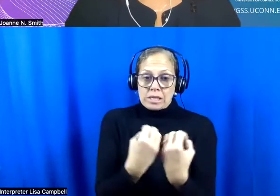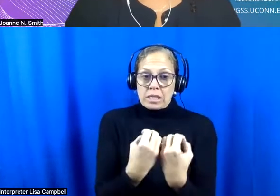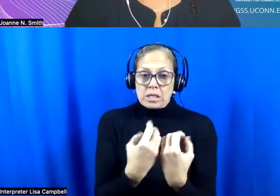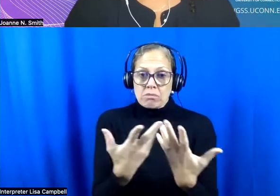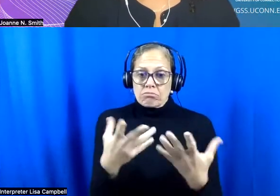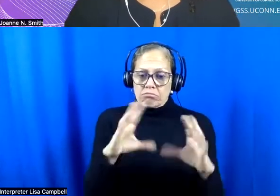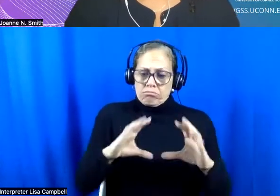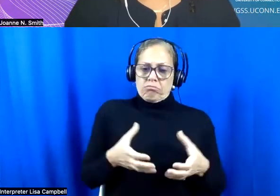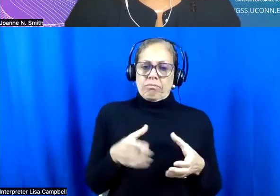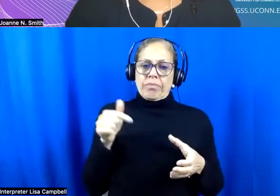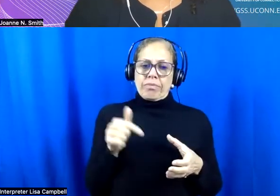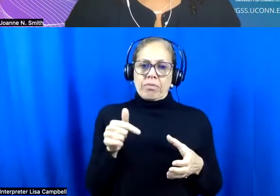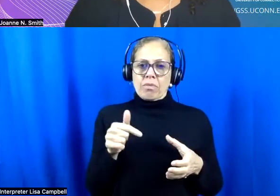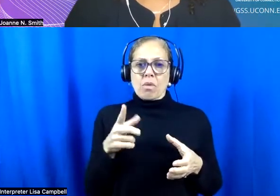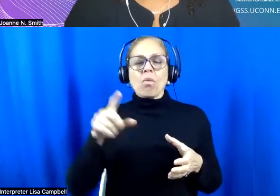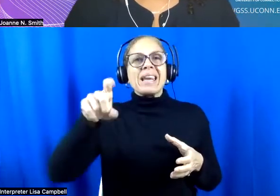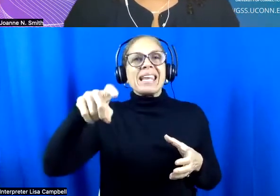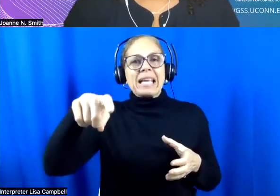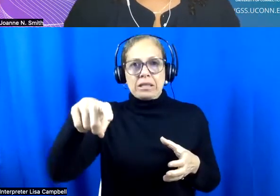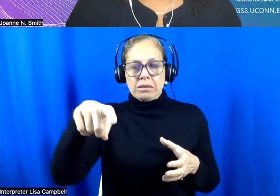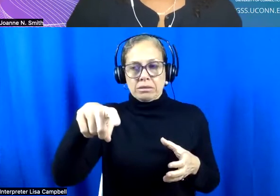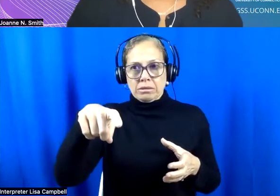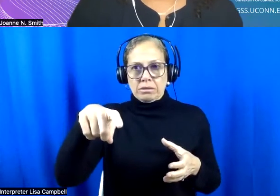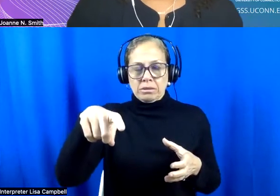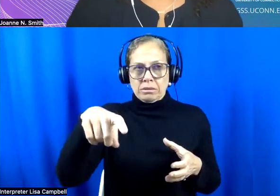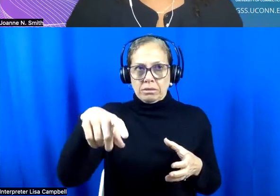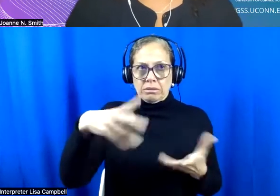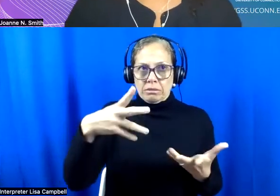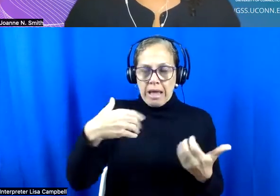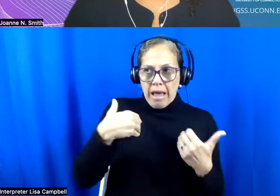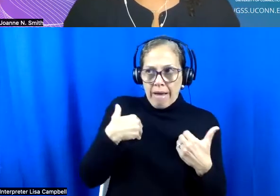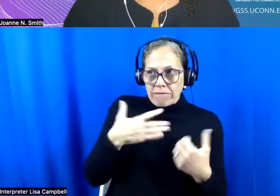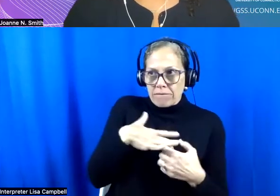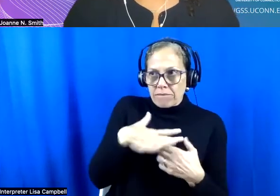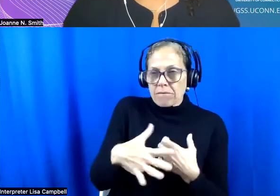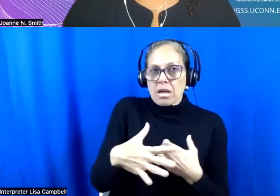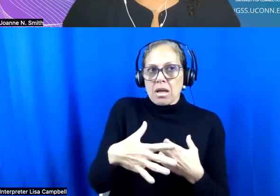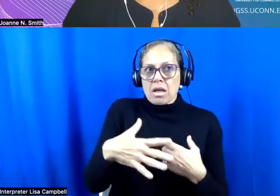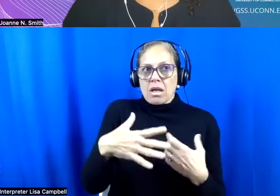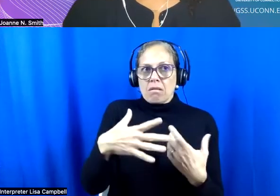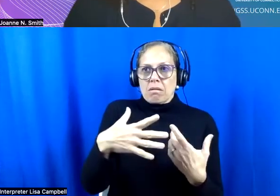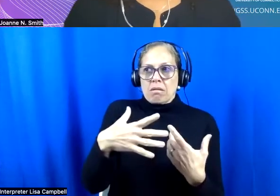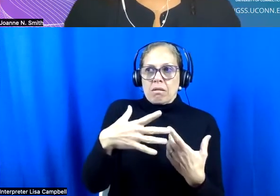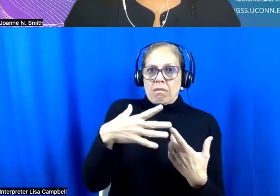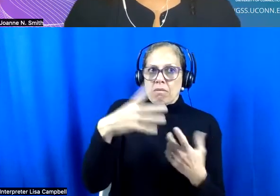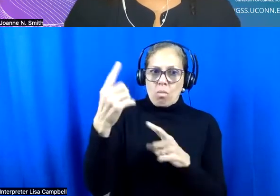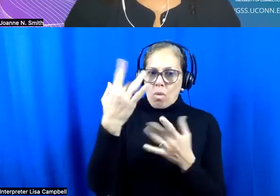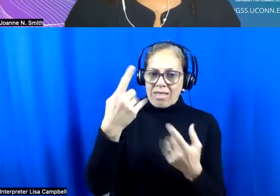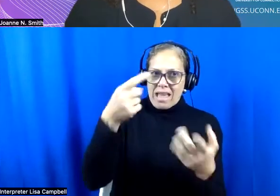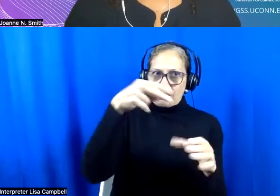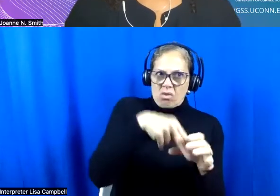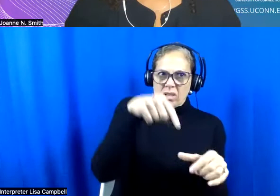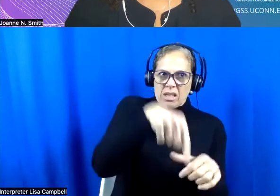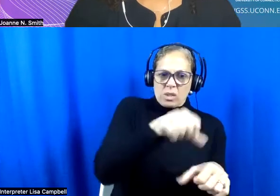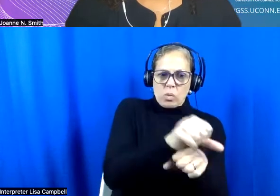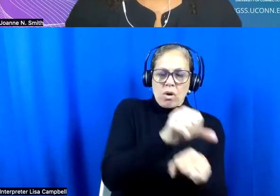Have also what they need to be able to do what they came here for, with the understanding that a lot of people come to this work